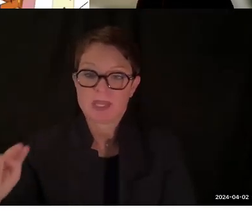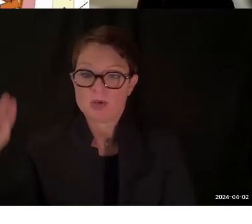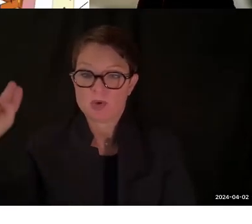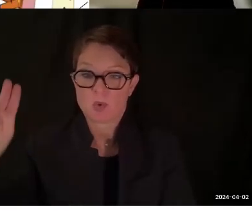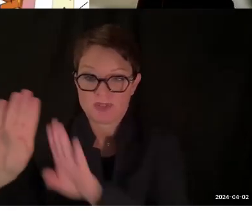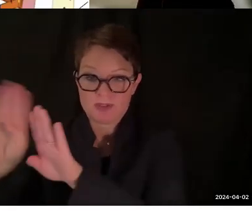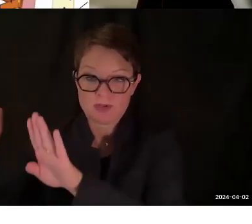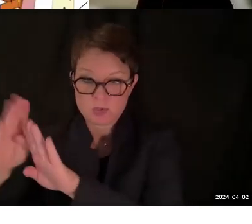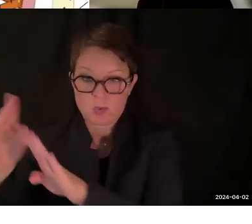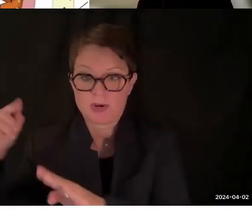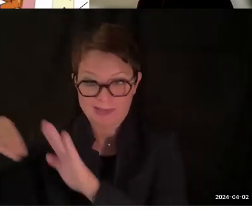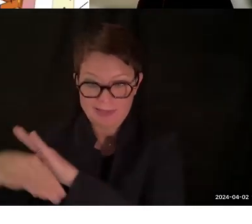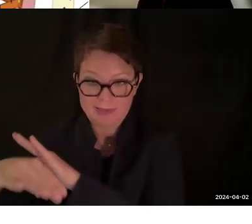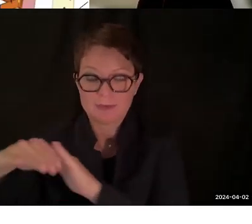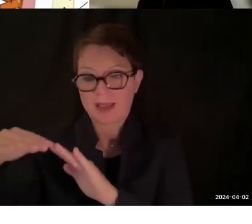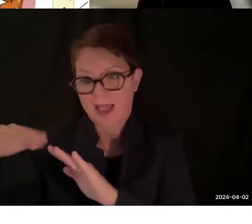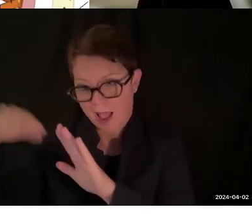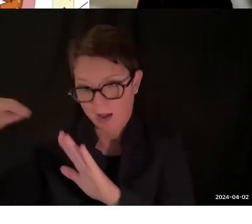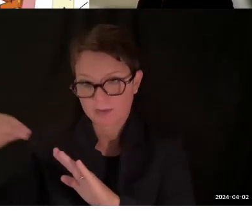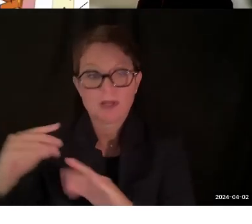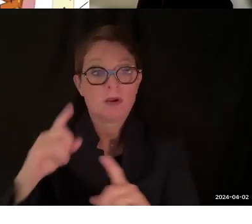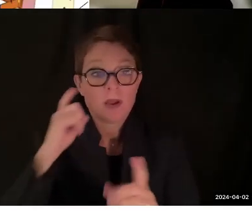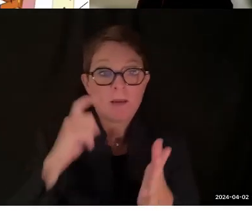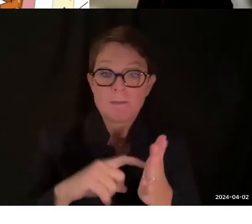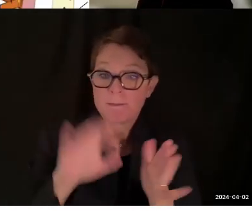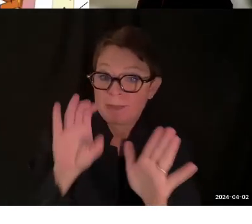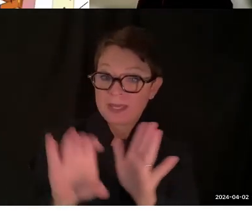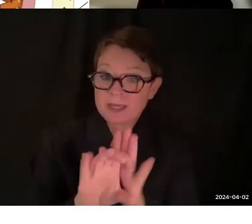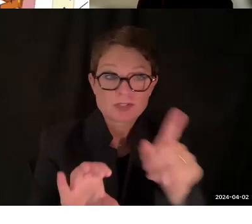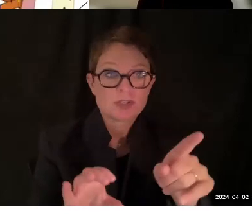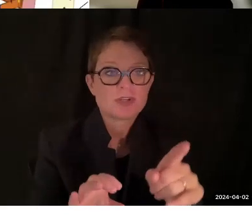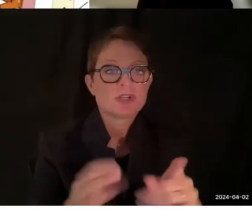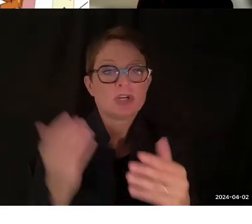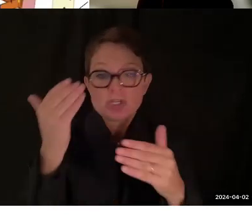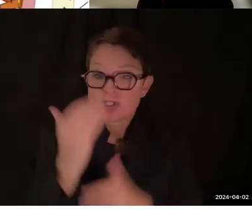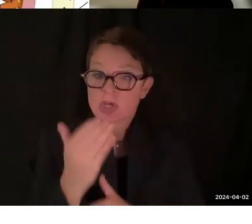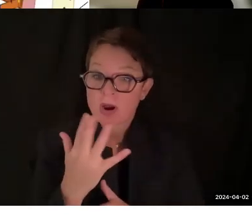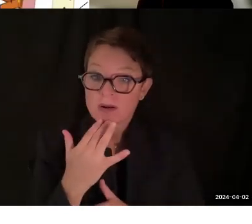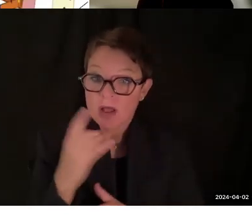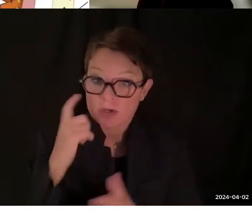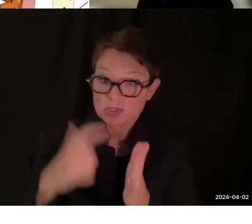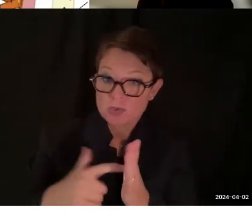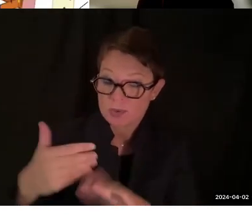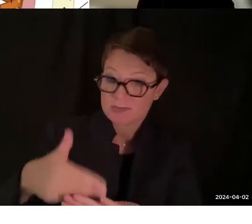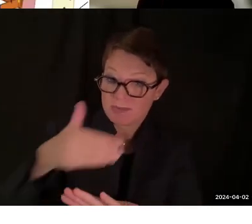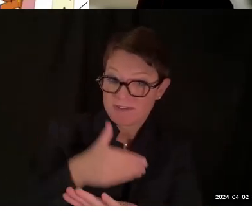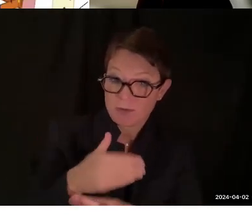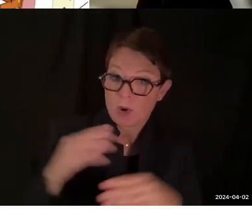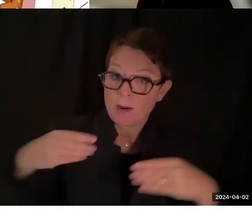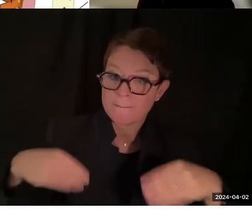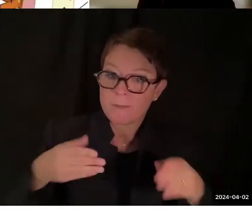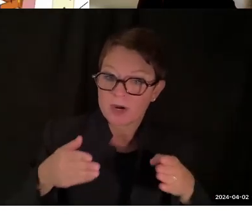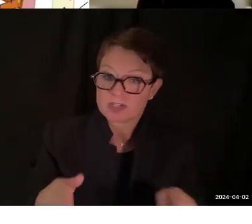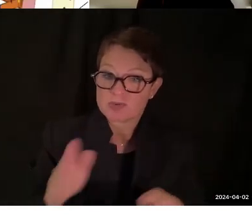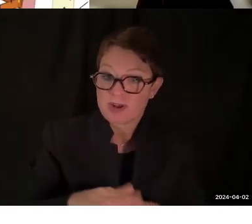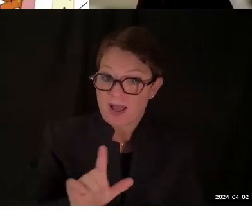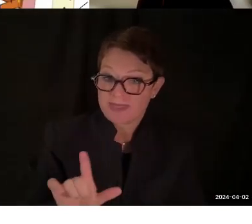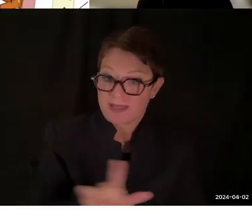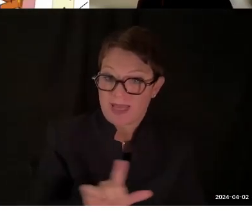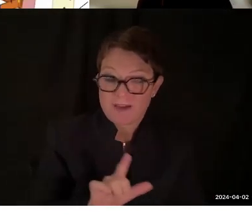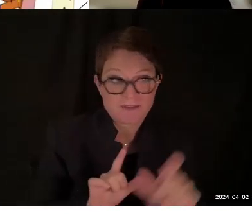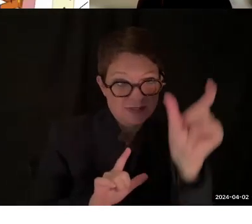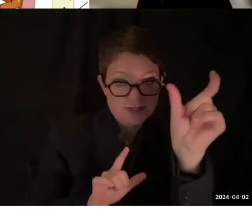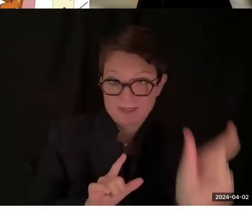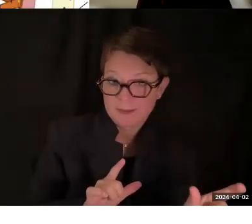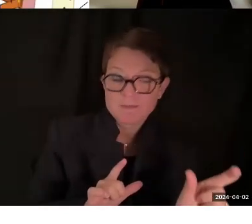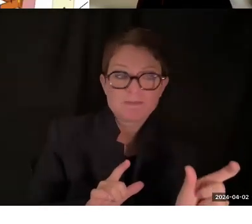door. And what you'll notice in the images is where you saw those darker colors before, like if you look at Market Street on the left, you'll see